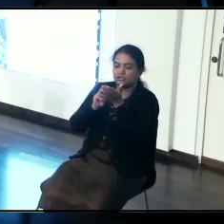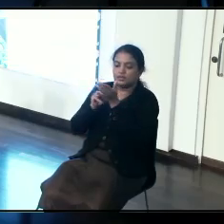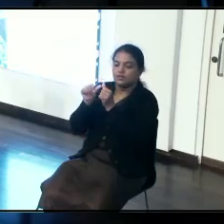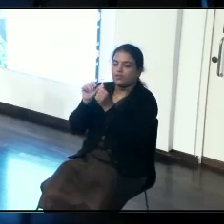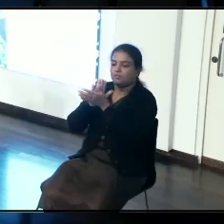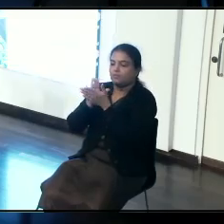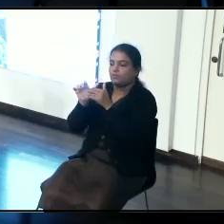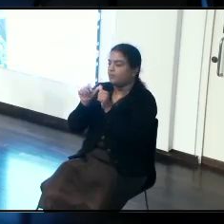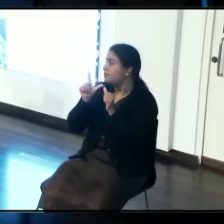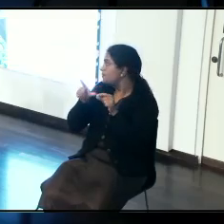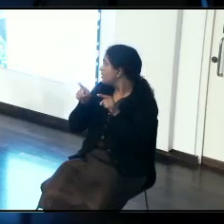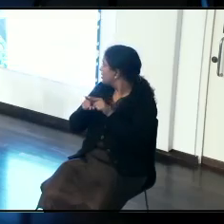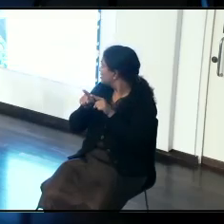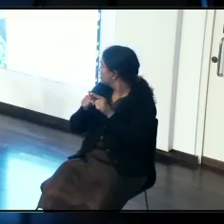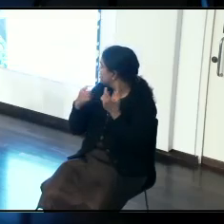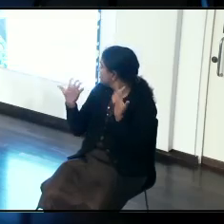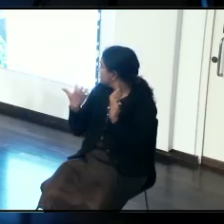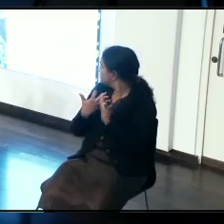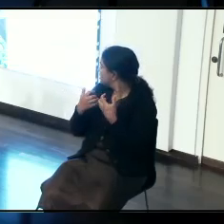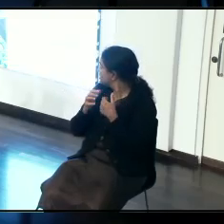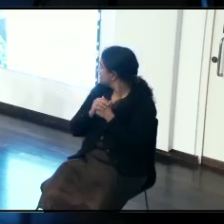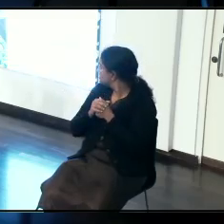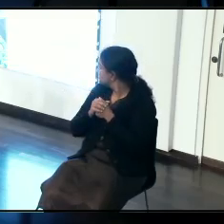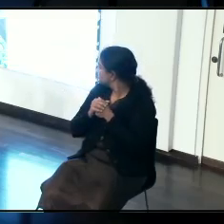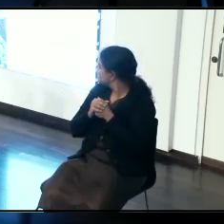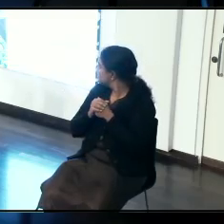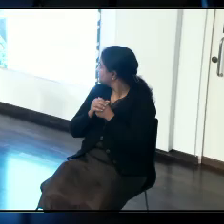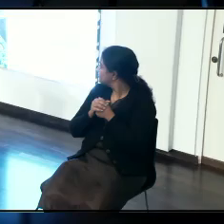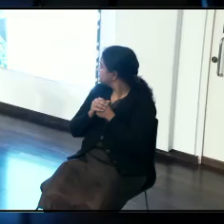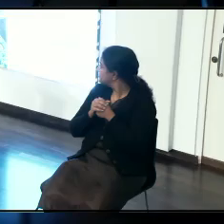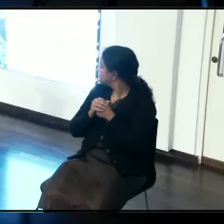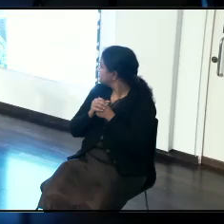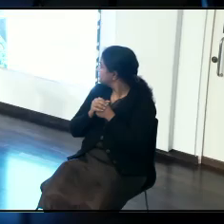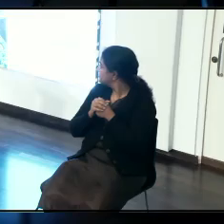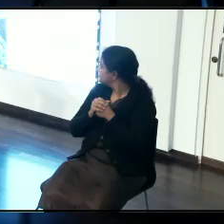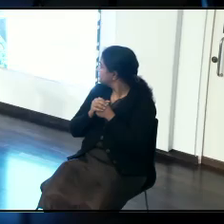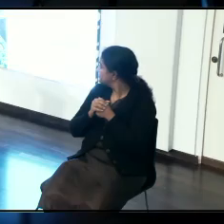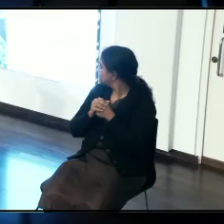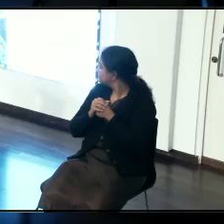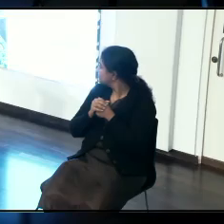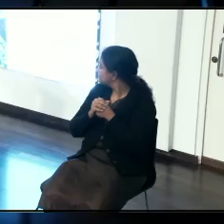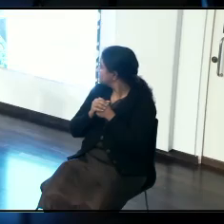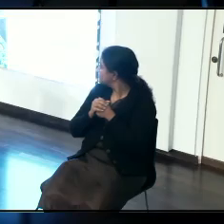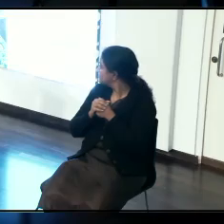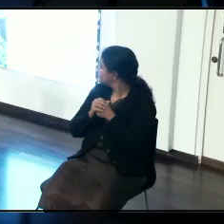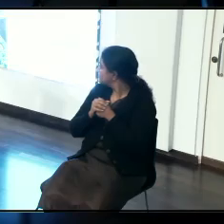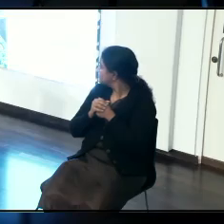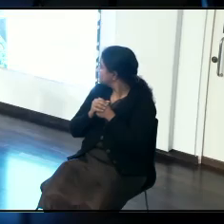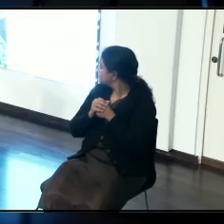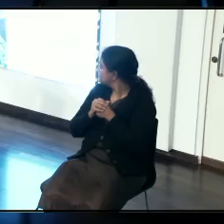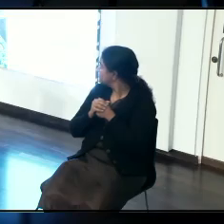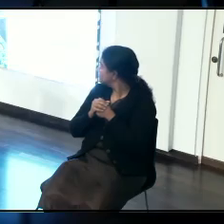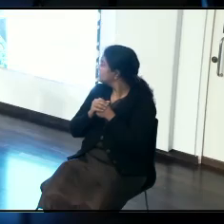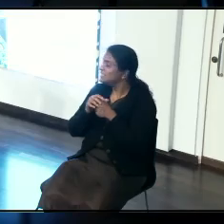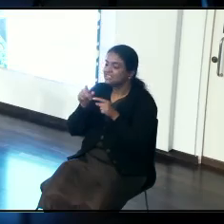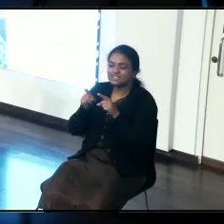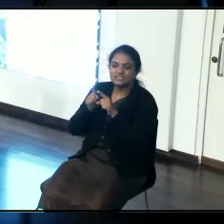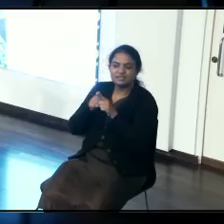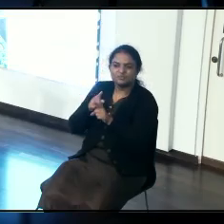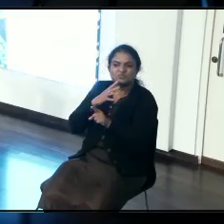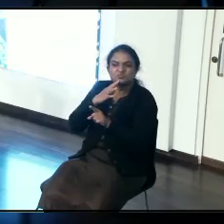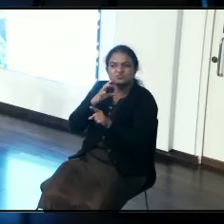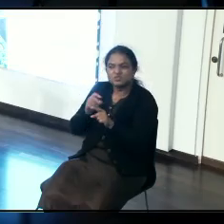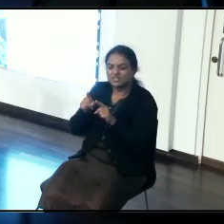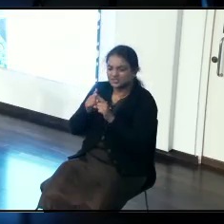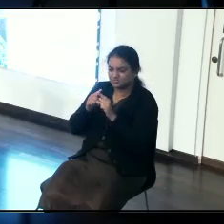That's amazing. Yeah, I know, it is That's amazing. unbelievable. Yeah. And it's true, architecture can, really transport you. And